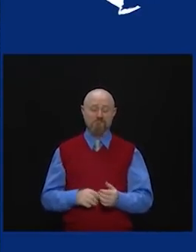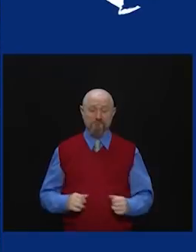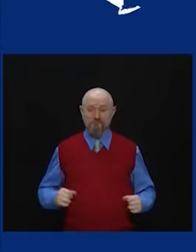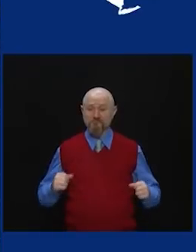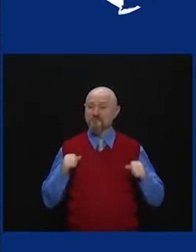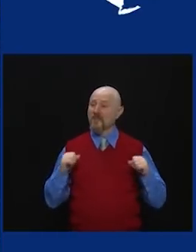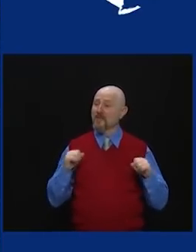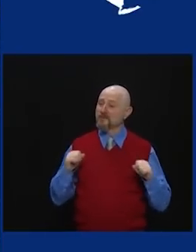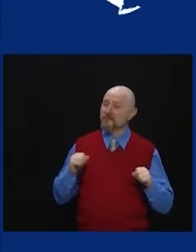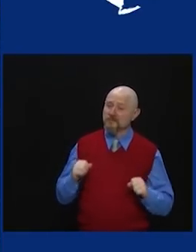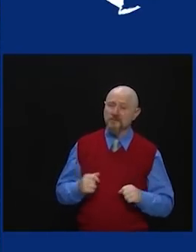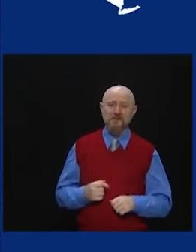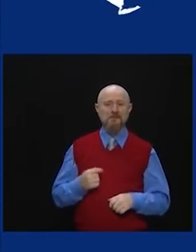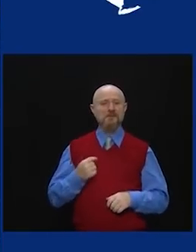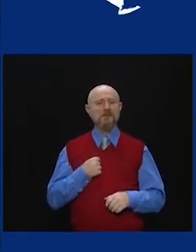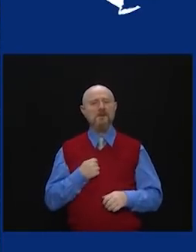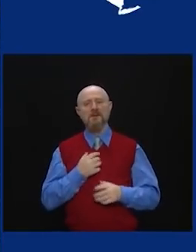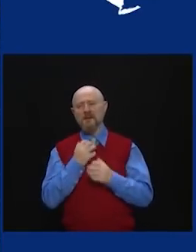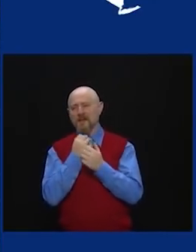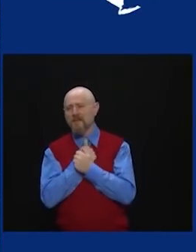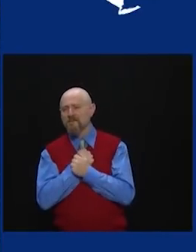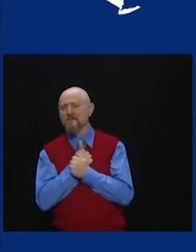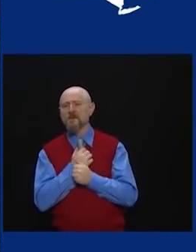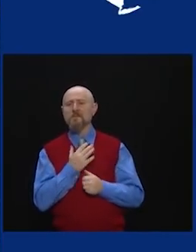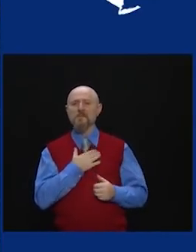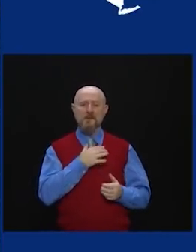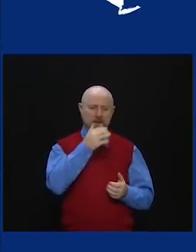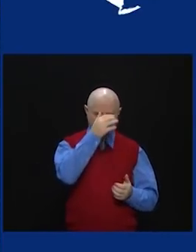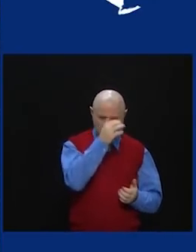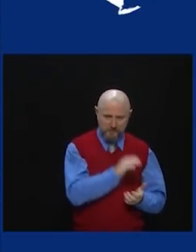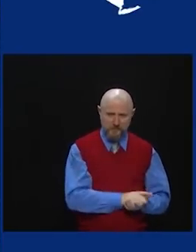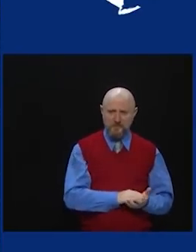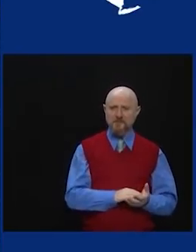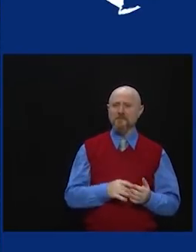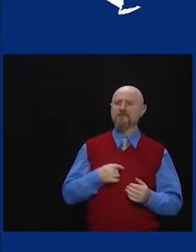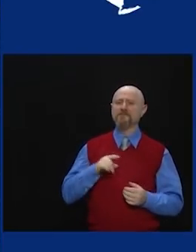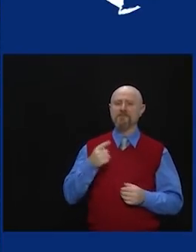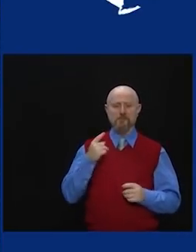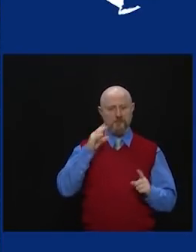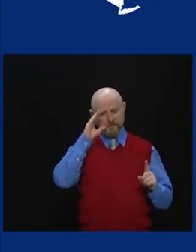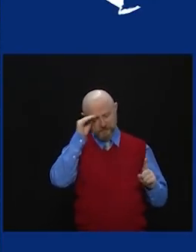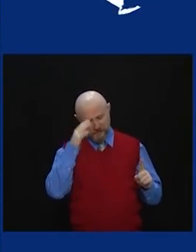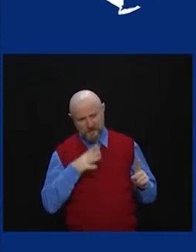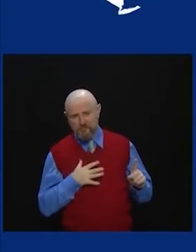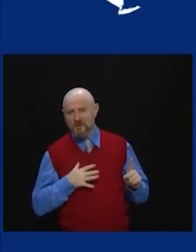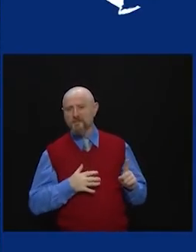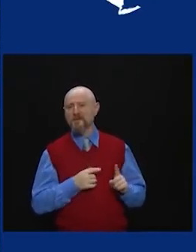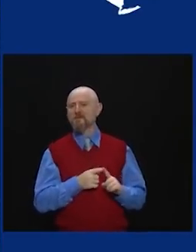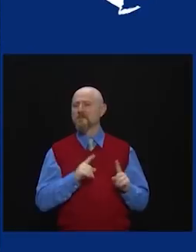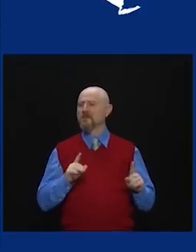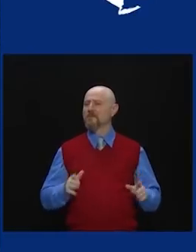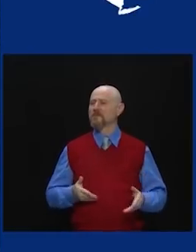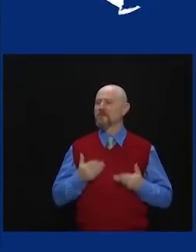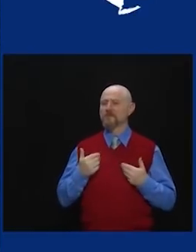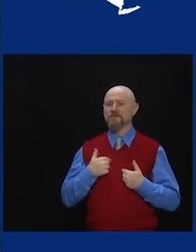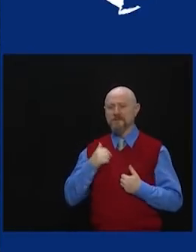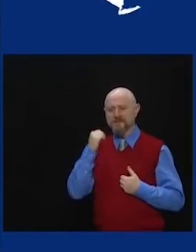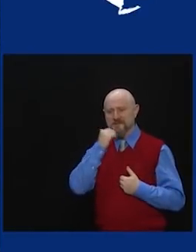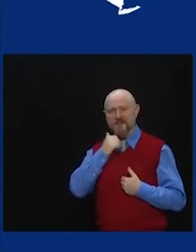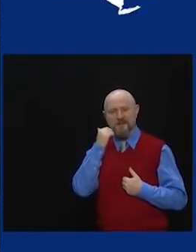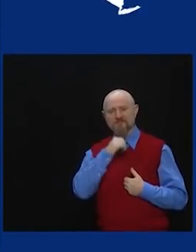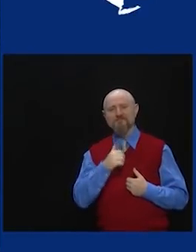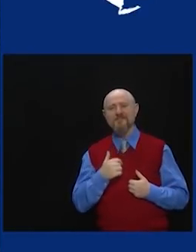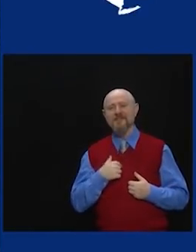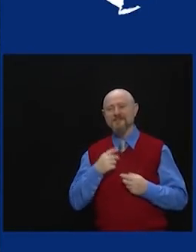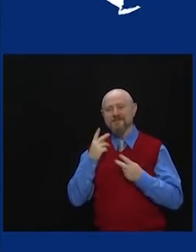the first gentleman, who lifts me up every day, and I have children I get a chance to see on Zoom once in a while. So I am blessed